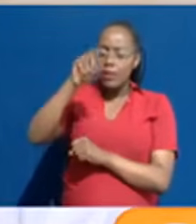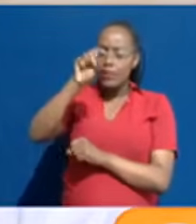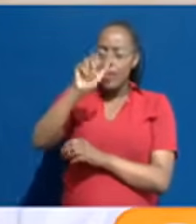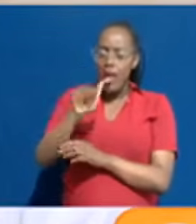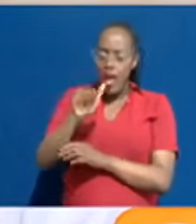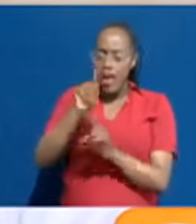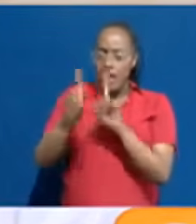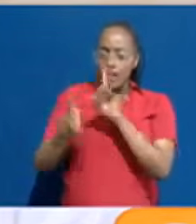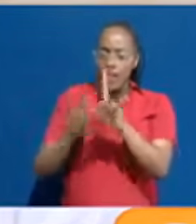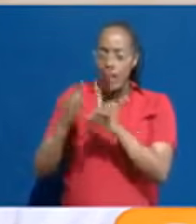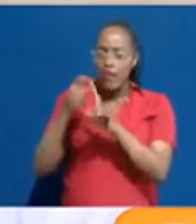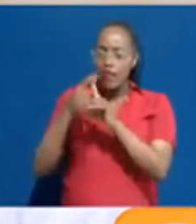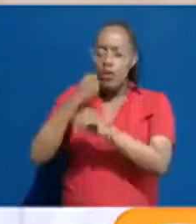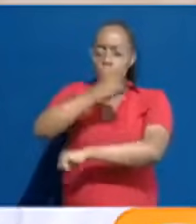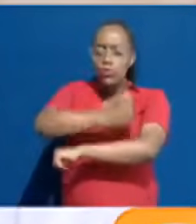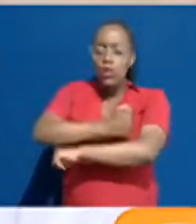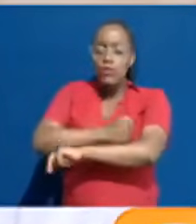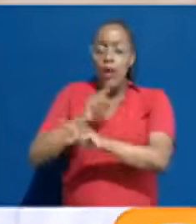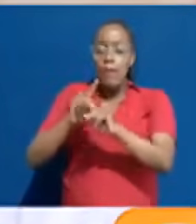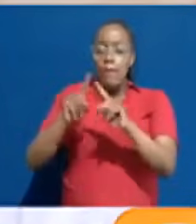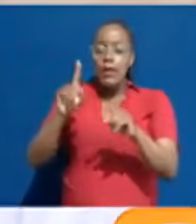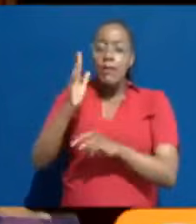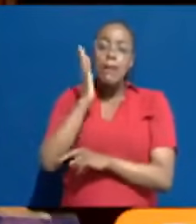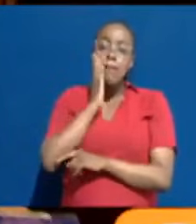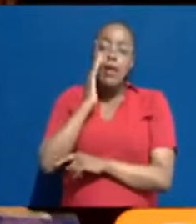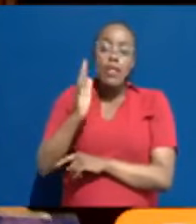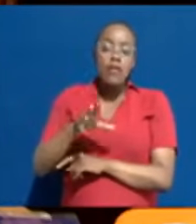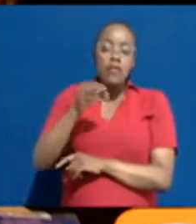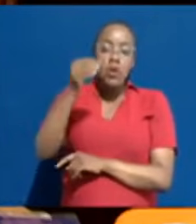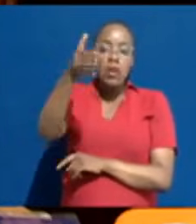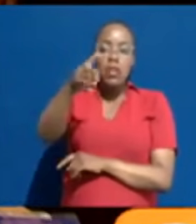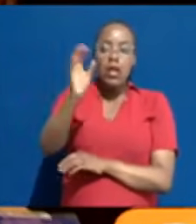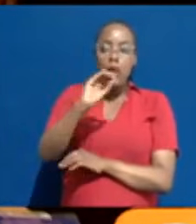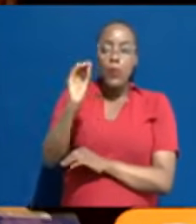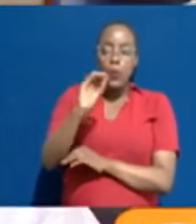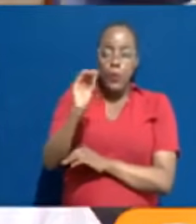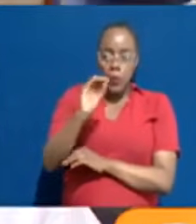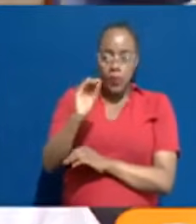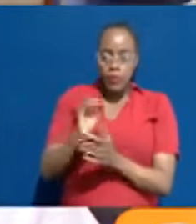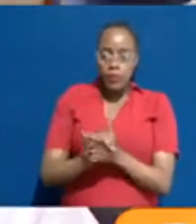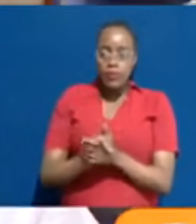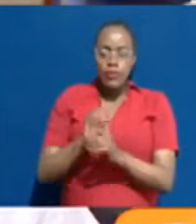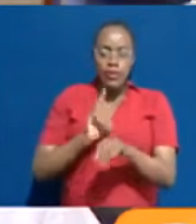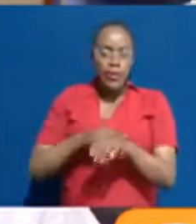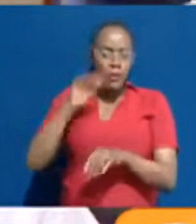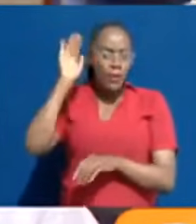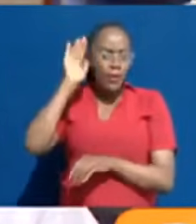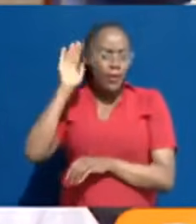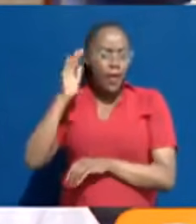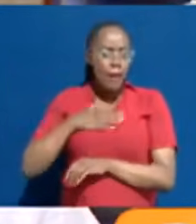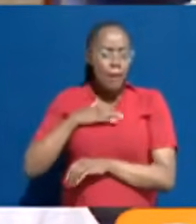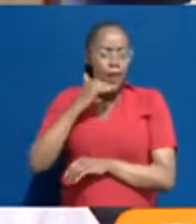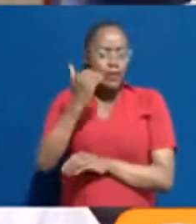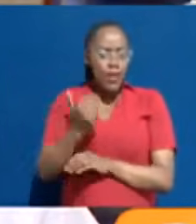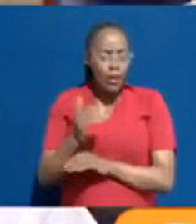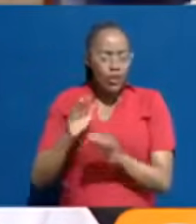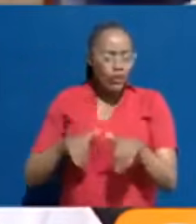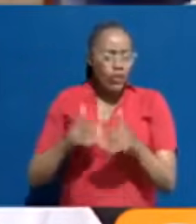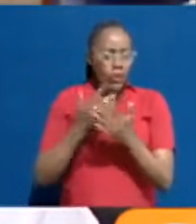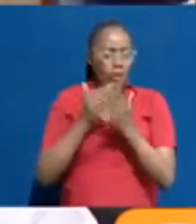home from school, only for her mother to find her missing. Lakini vile nilisikia hivyo mtoto wangu si rahisi afuate